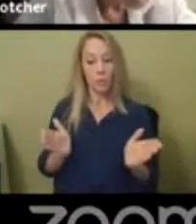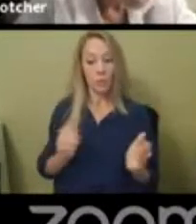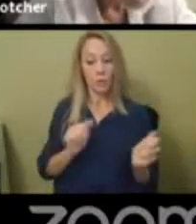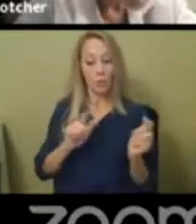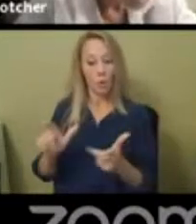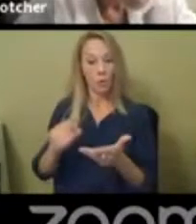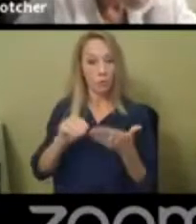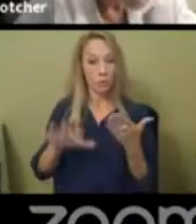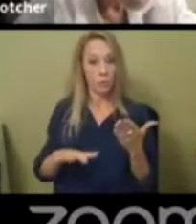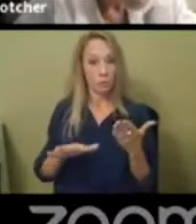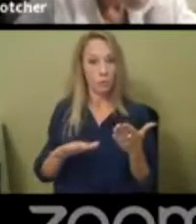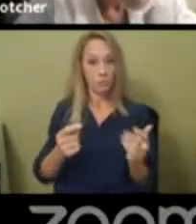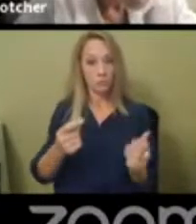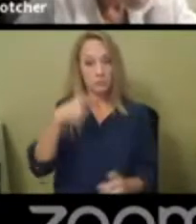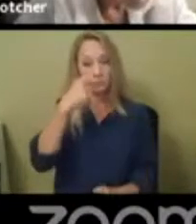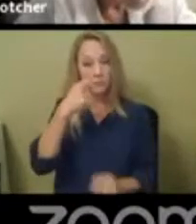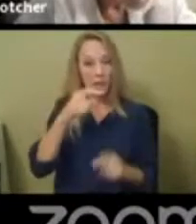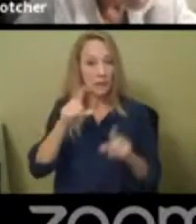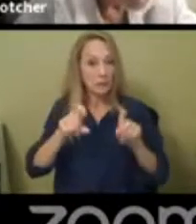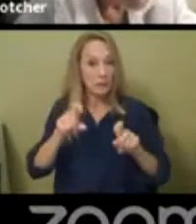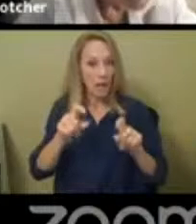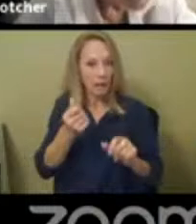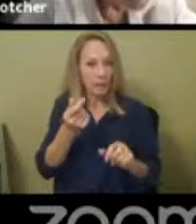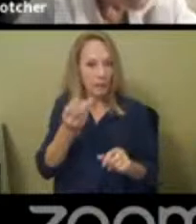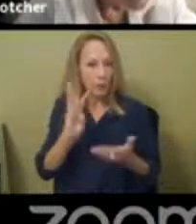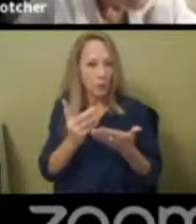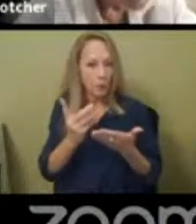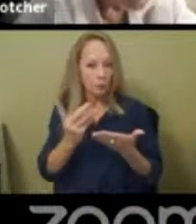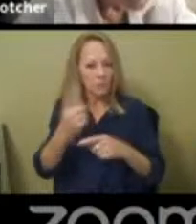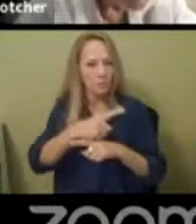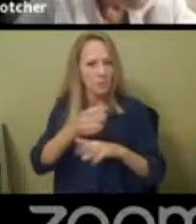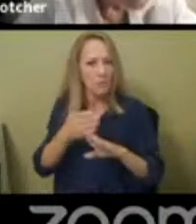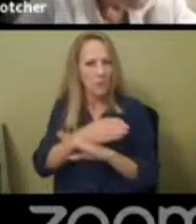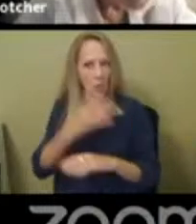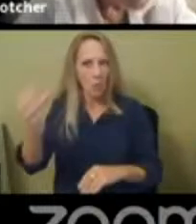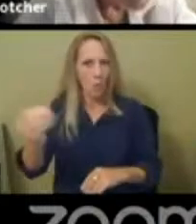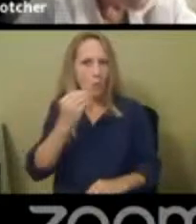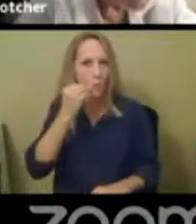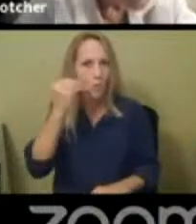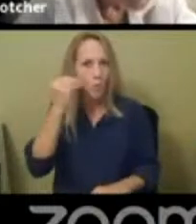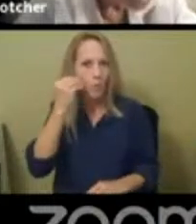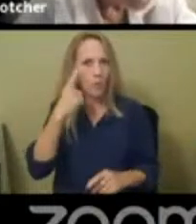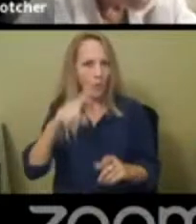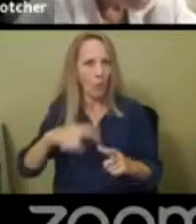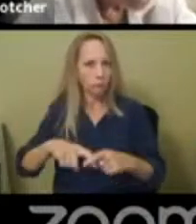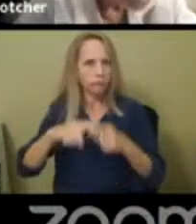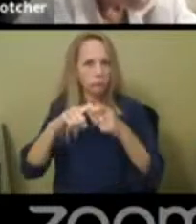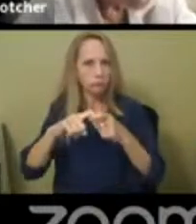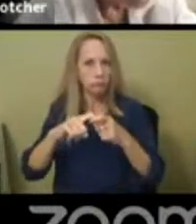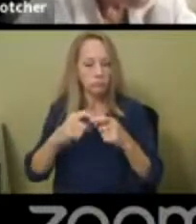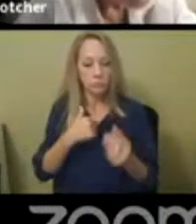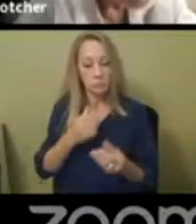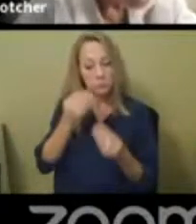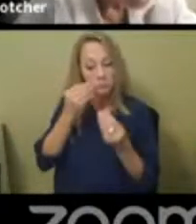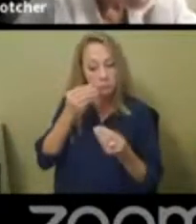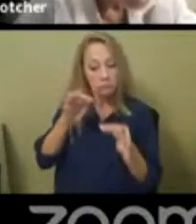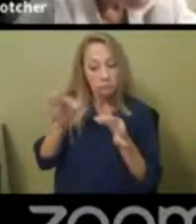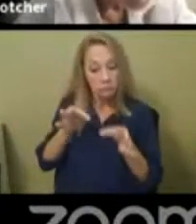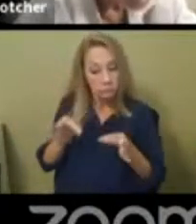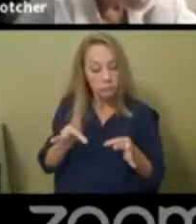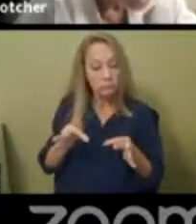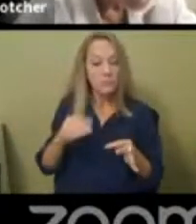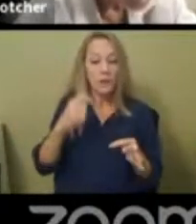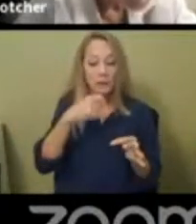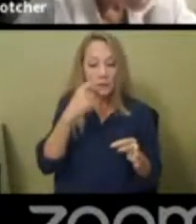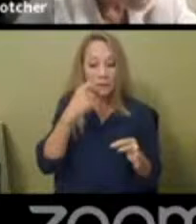tested a few days before they return home, and we will be educating them on what they need to do once they've had the test, which